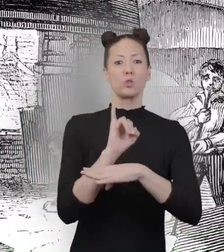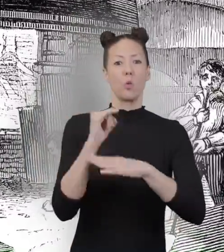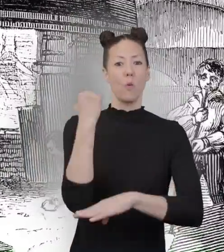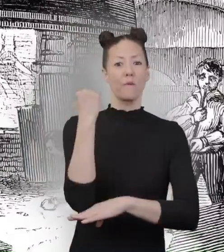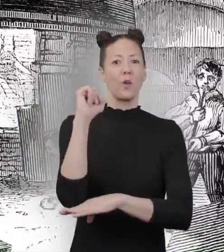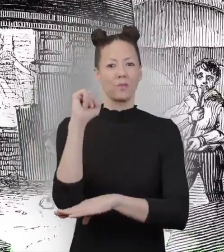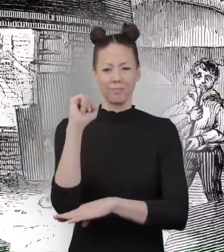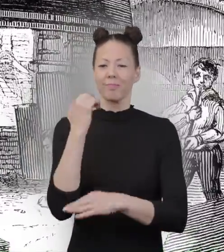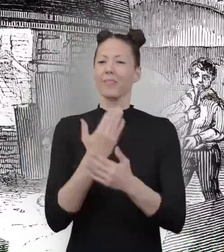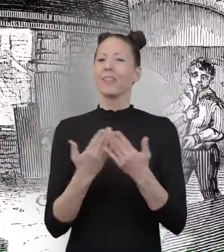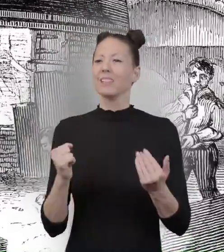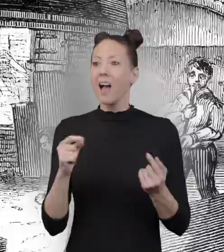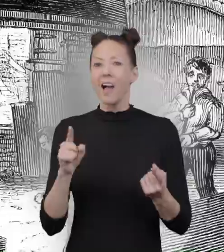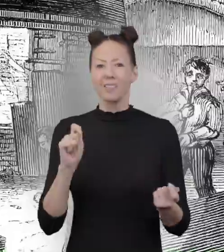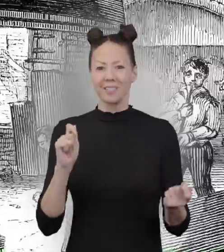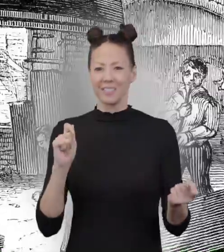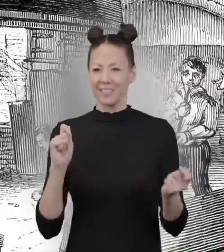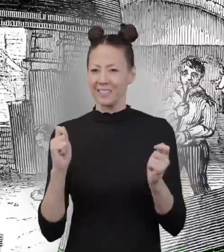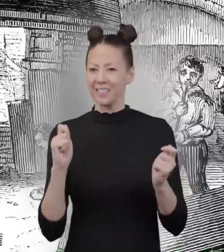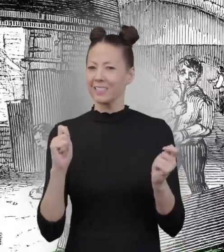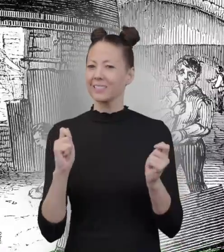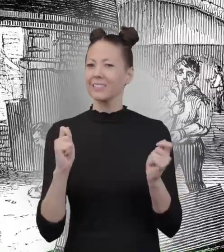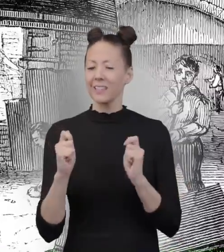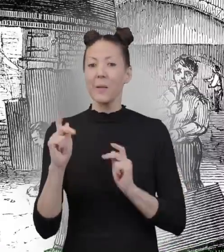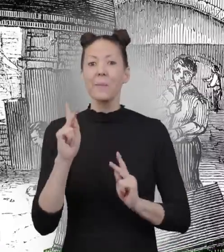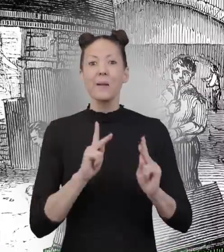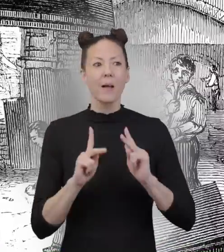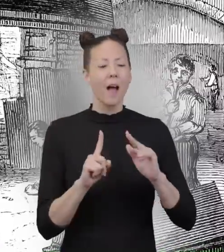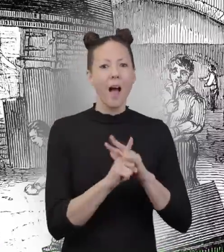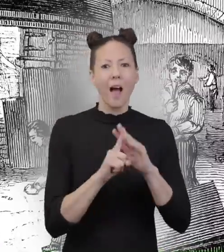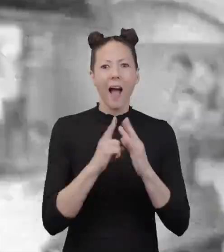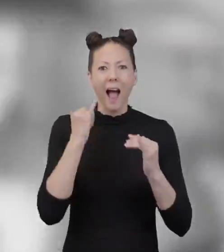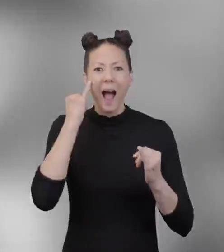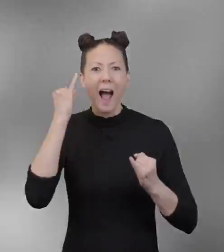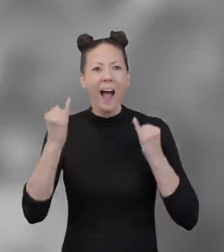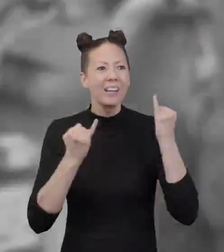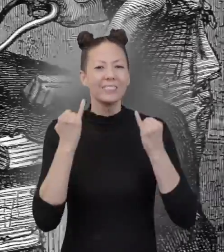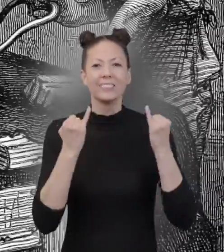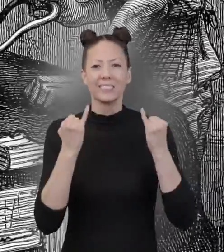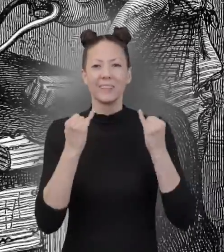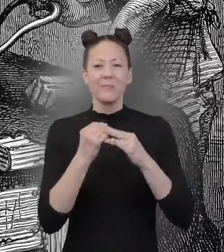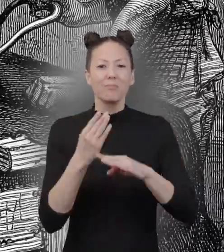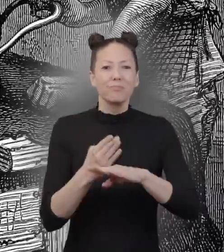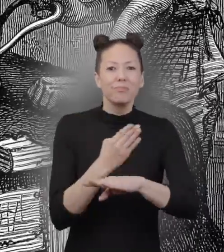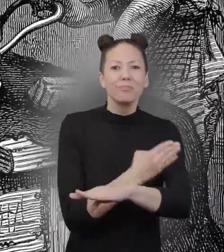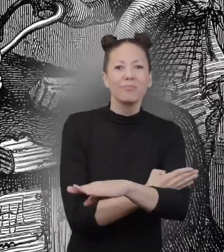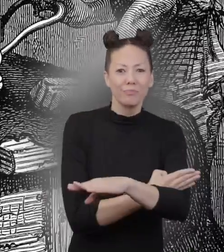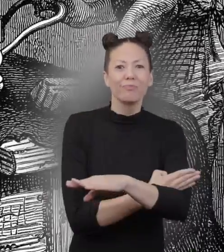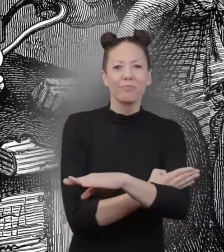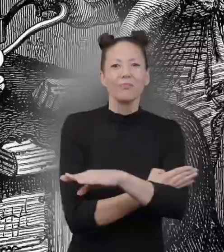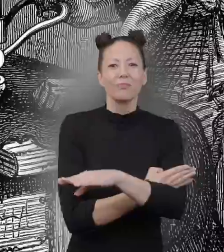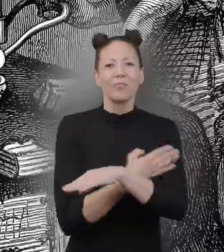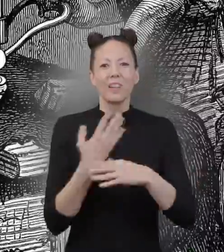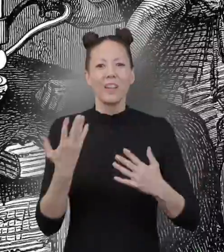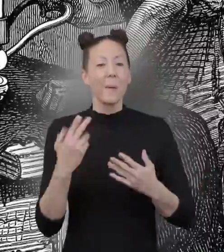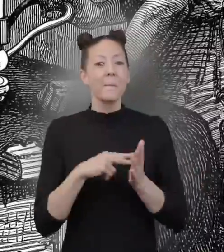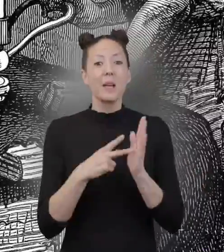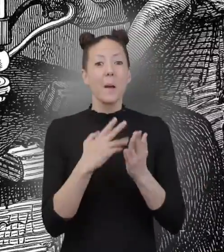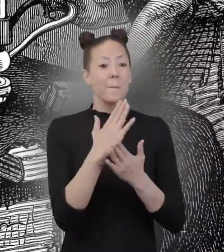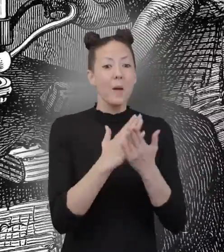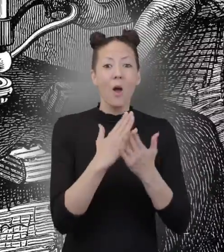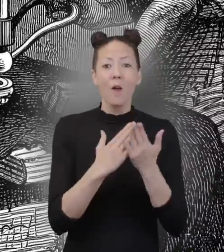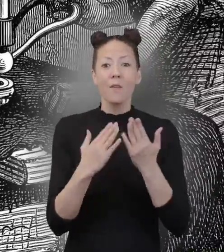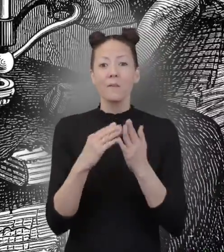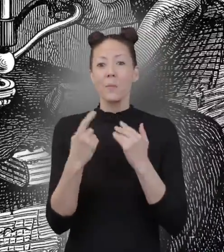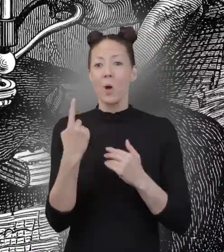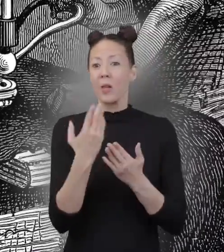Industrial Revolution, things changed. People came up with the idea of interchangeable parts, meaning that parts from